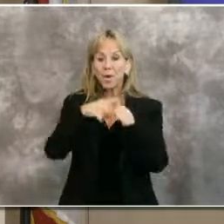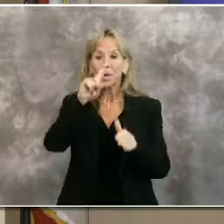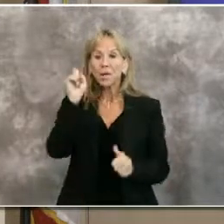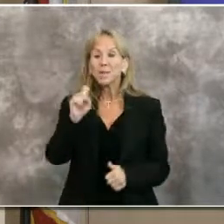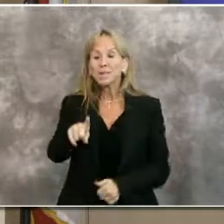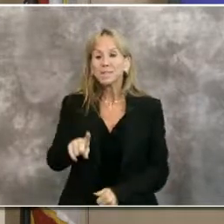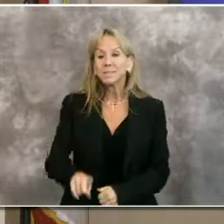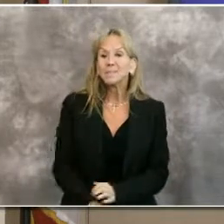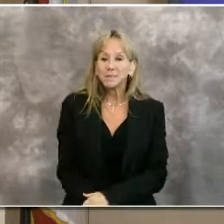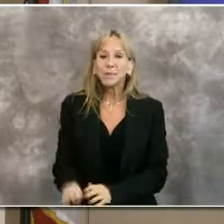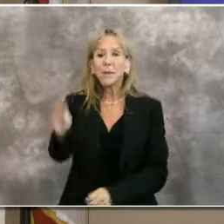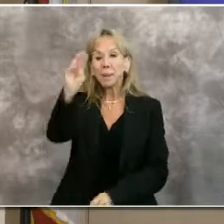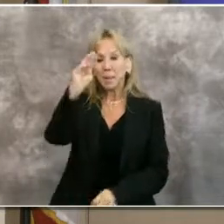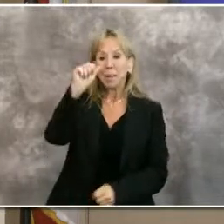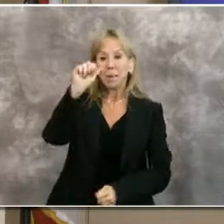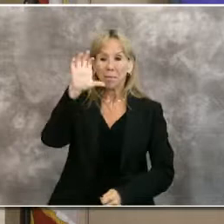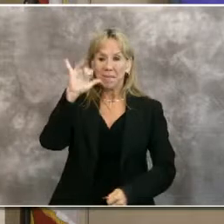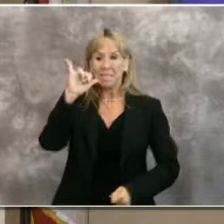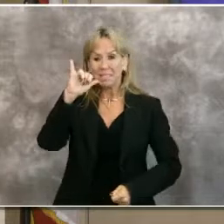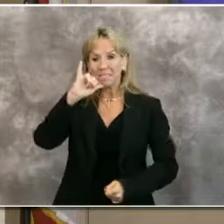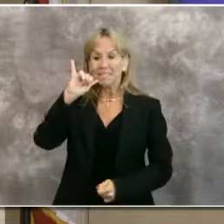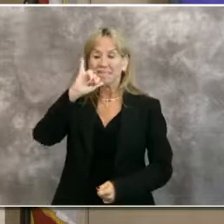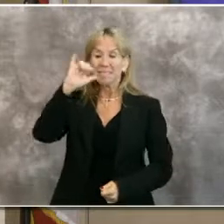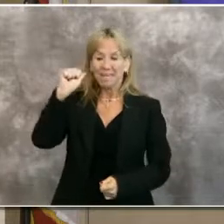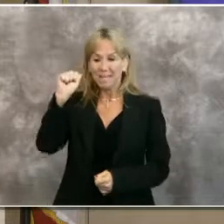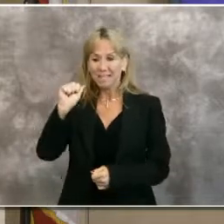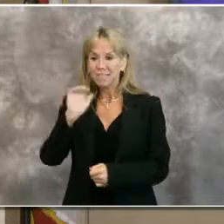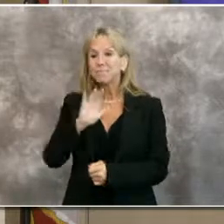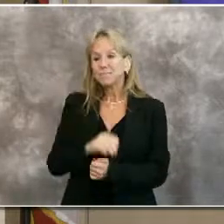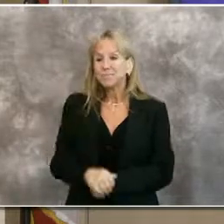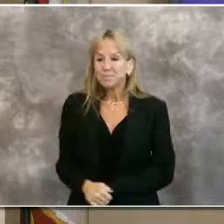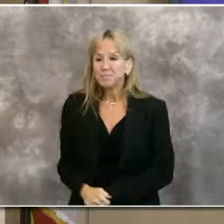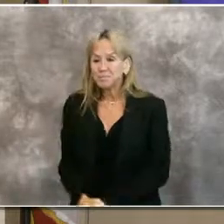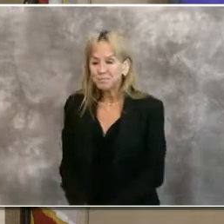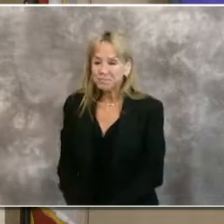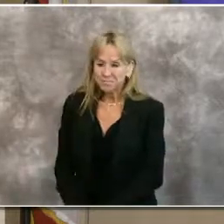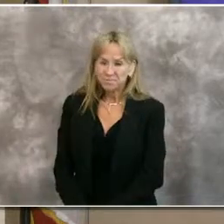Melissa Macia from 10 News, please state your question.